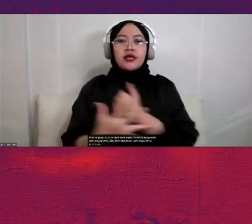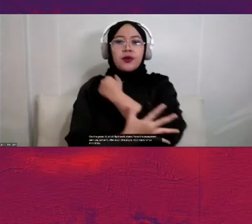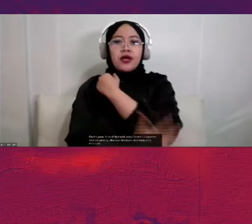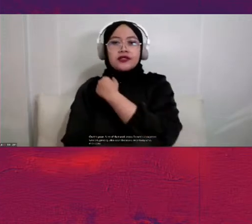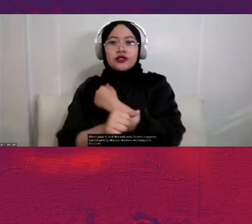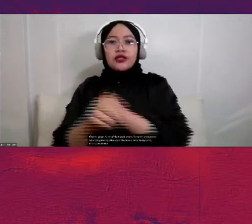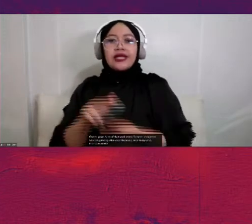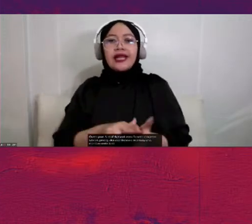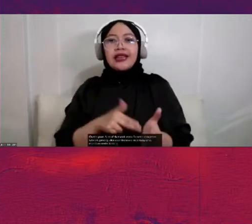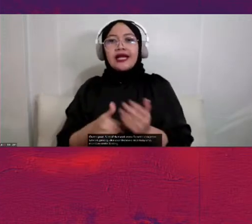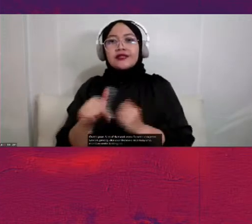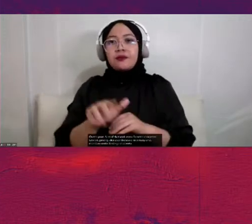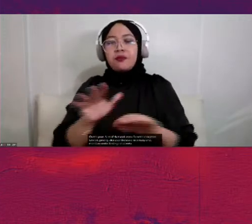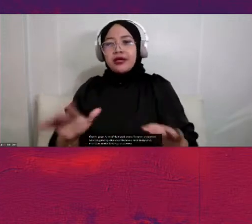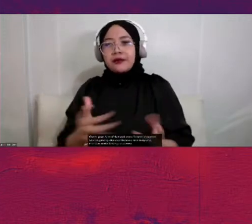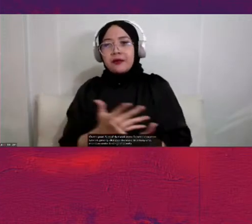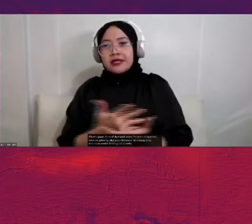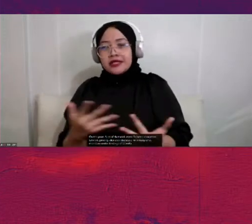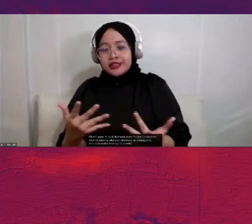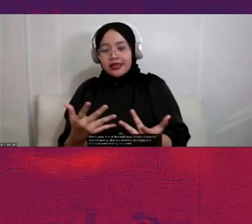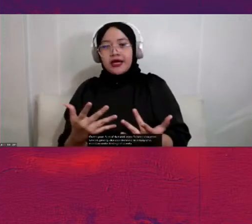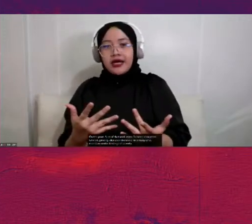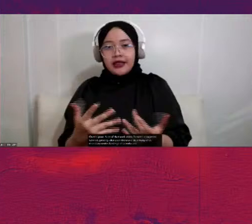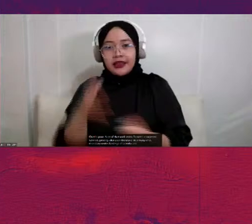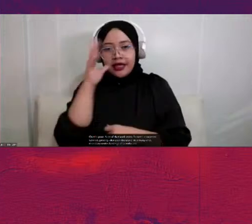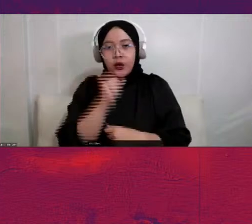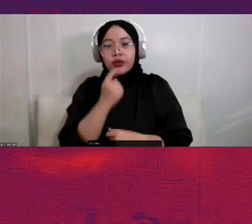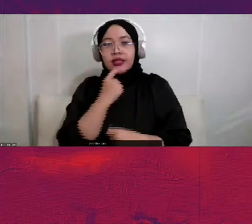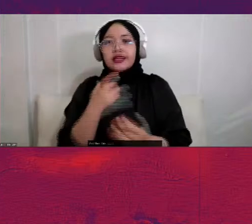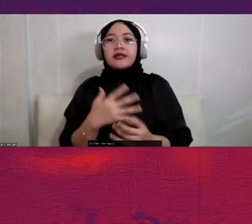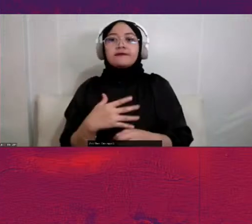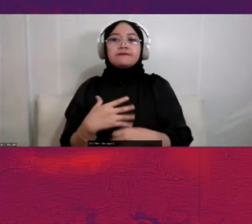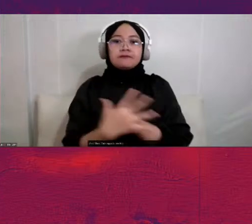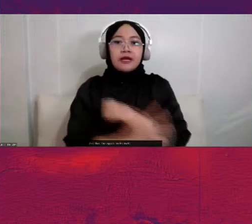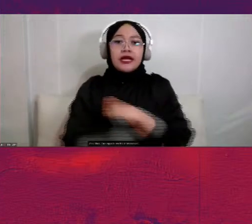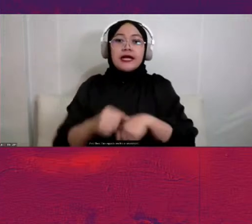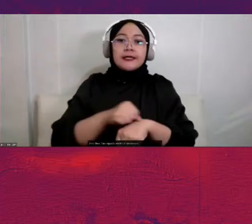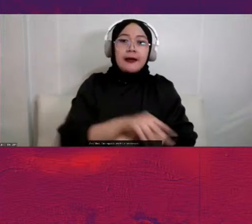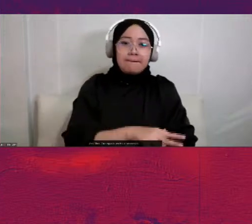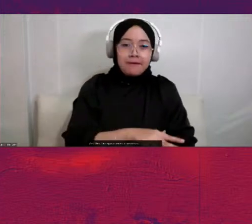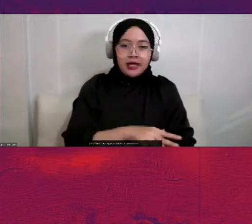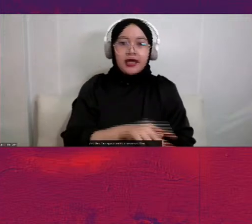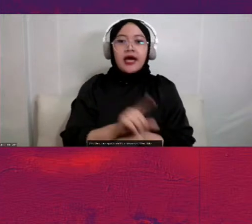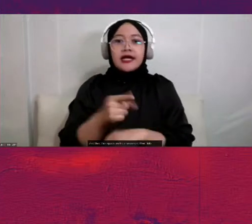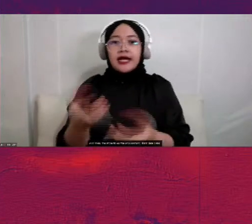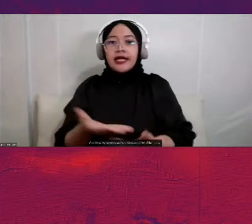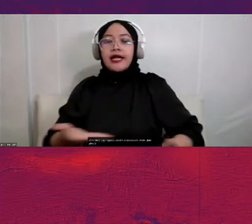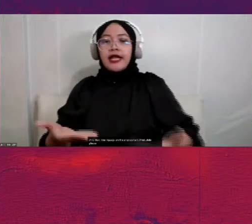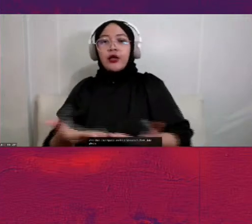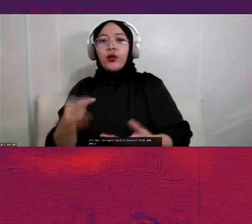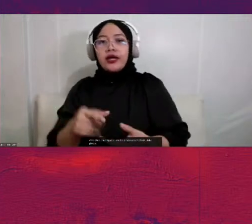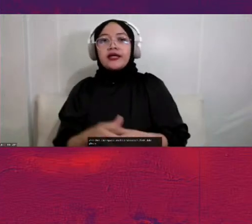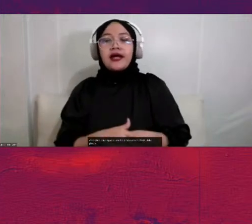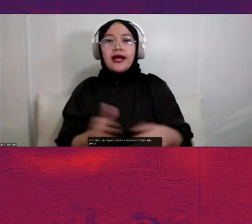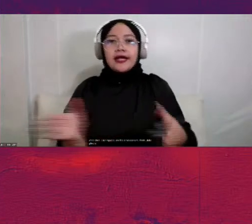monetary understandings of poverty and then the impacts on the environment. Next slide, please.